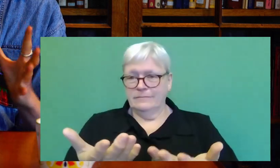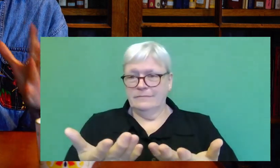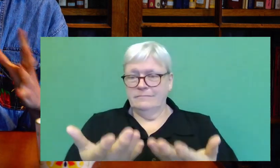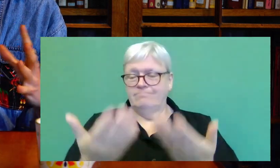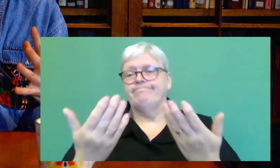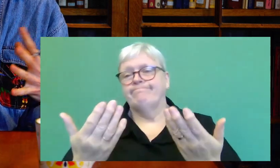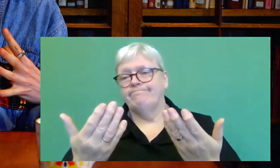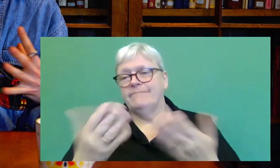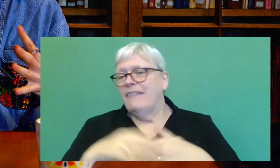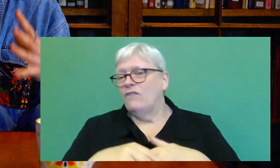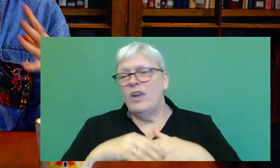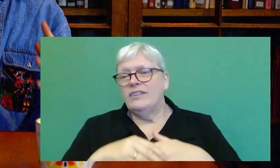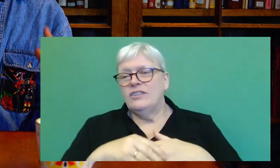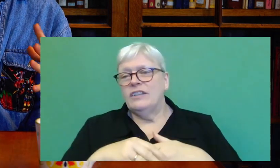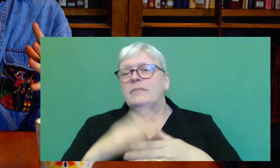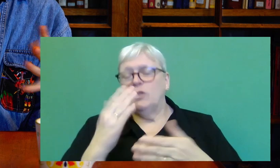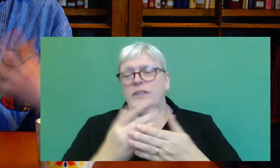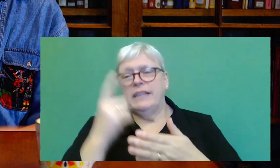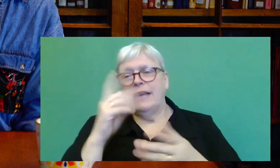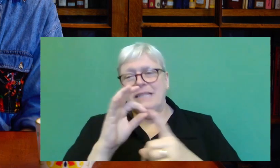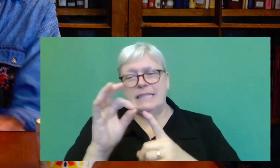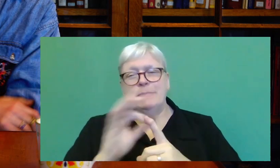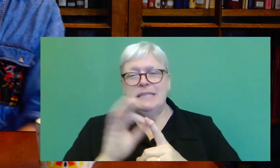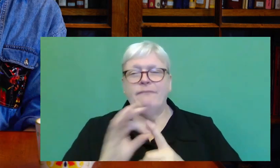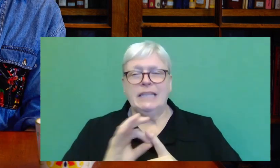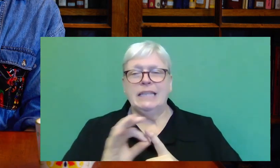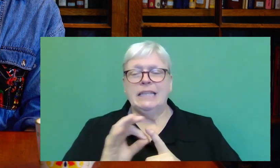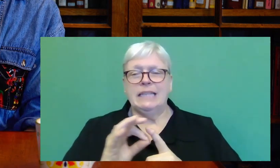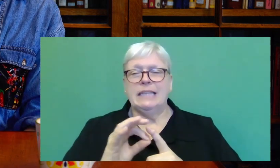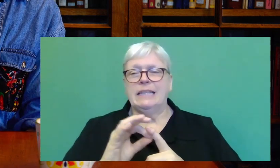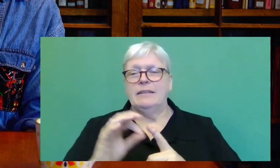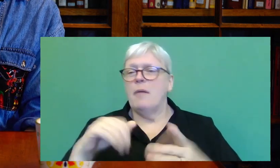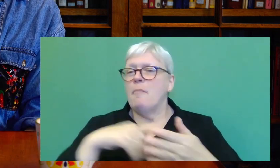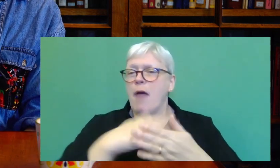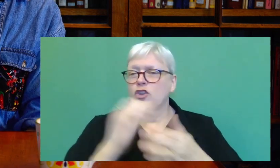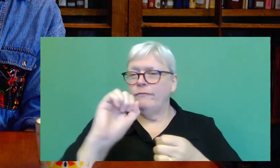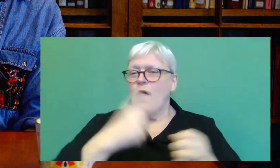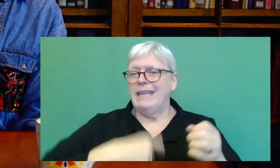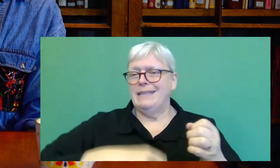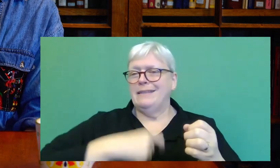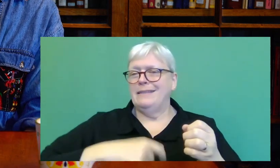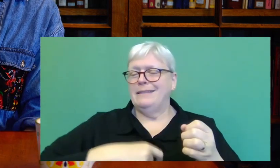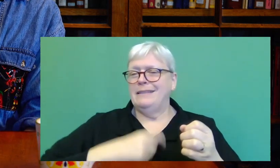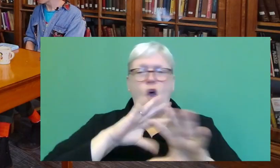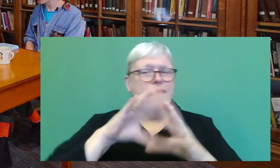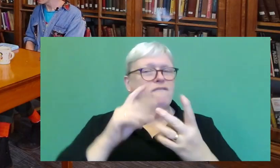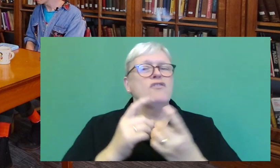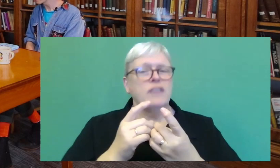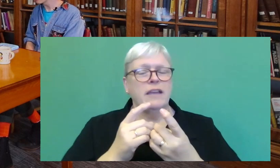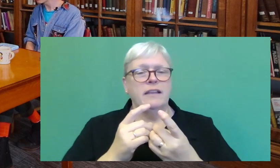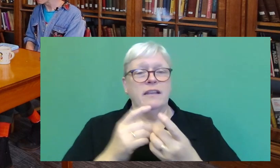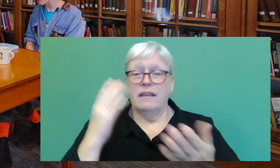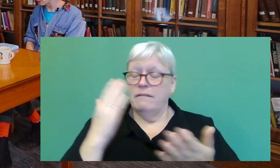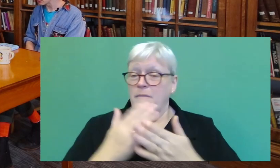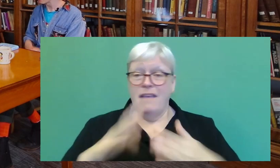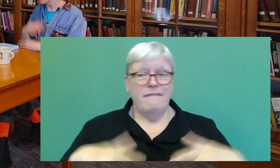can be really particular to a brand of your identity. So I definitely do feel like, I say it in the prologue, and I'm